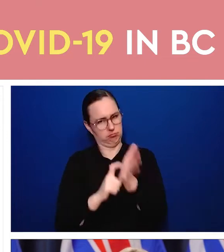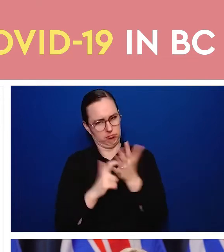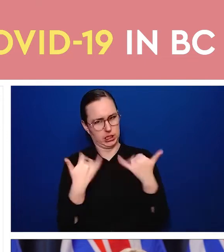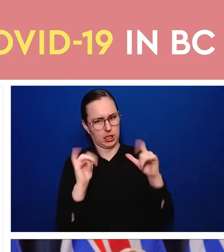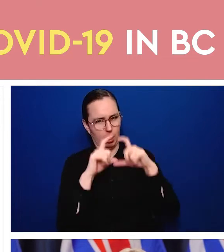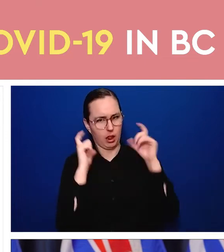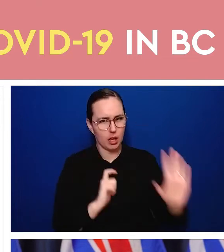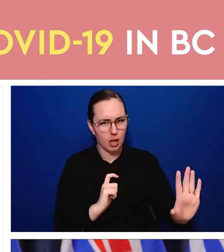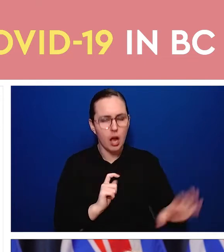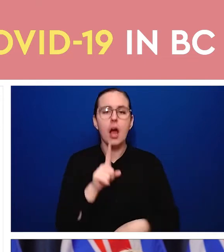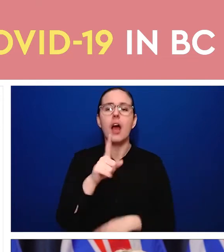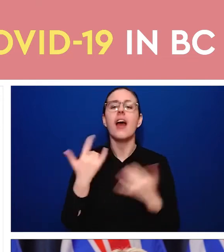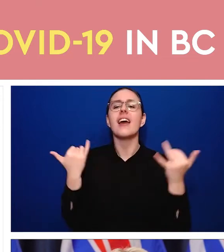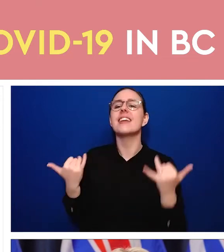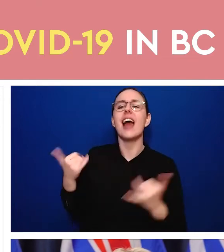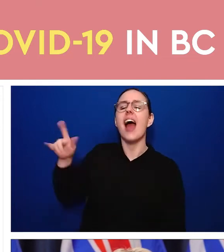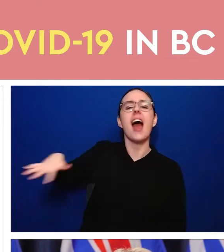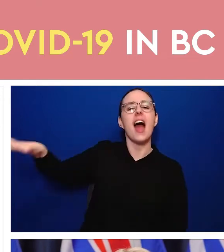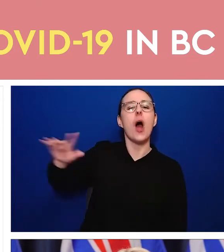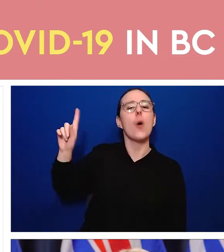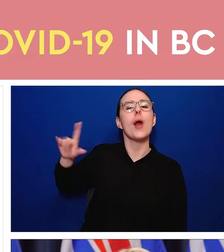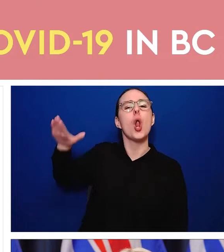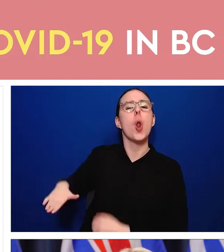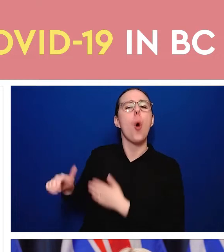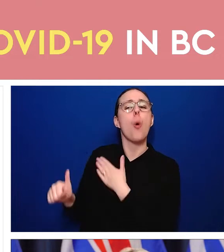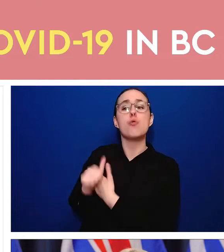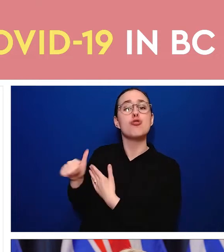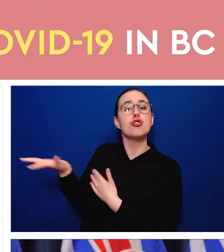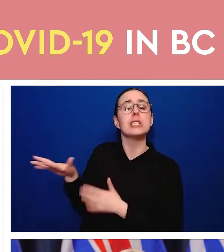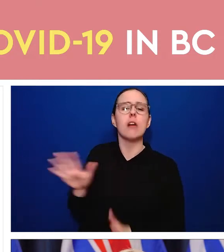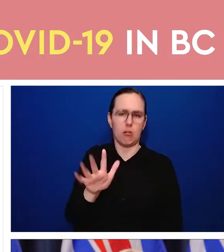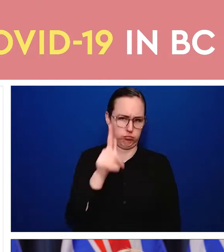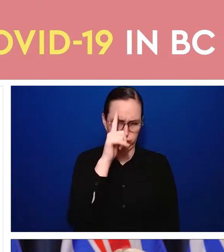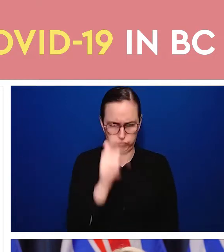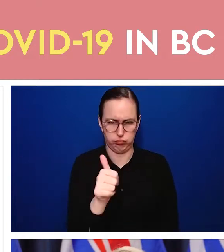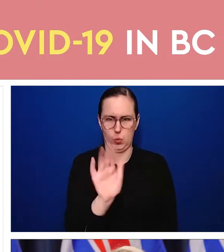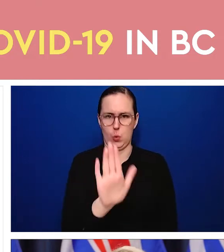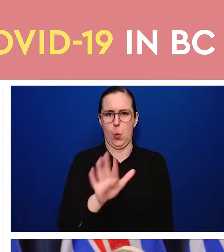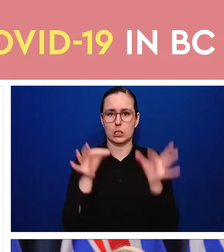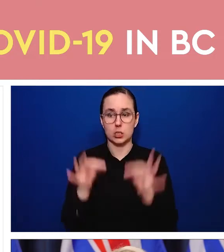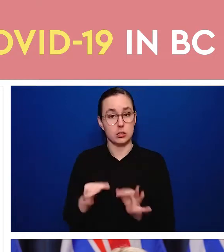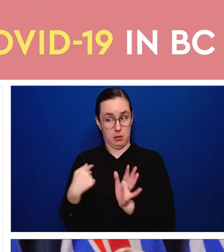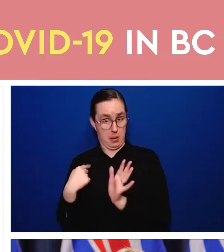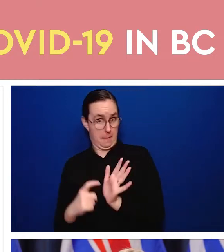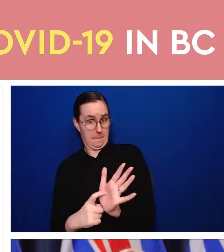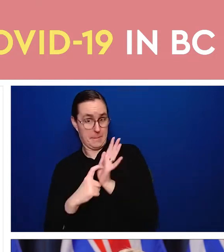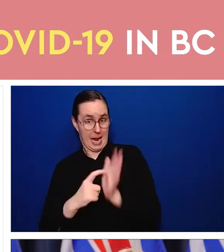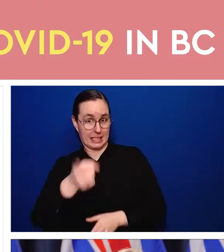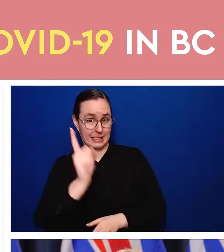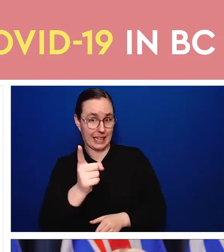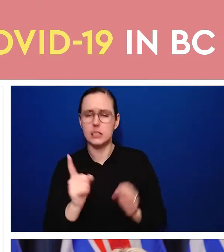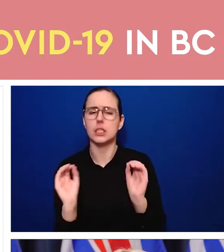necessity. Critical to success, though, as we move through this transition phase, is for everybody to move at your own